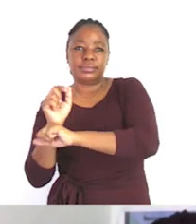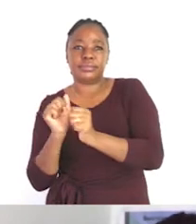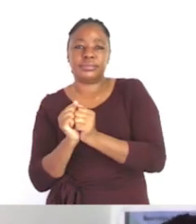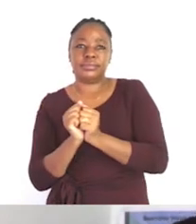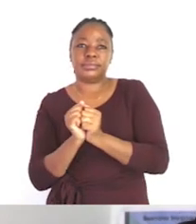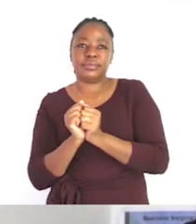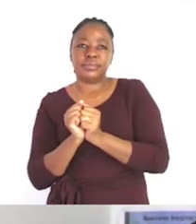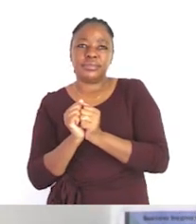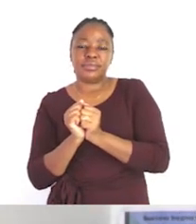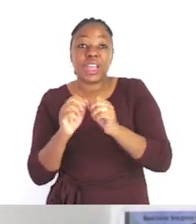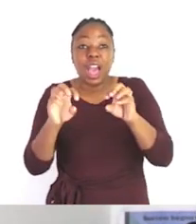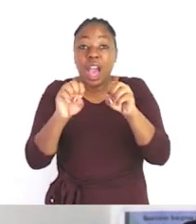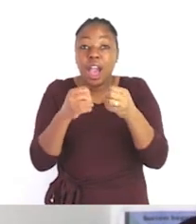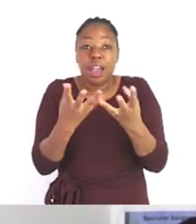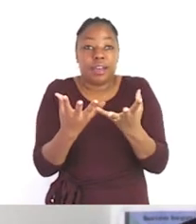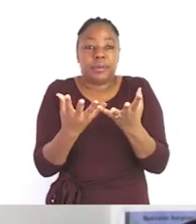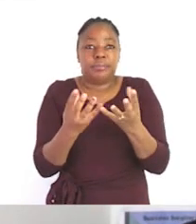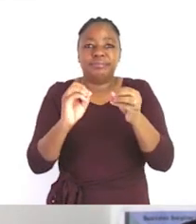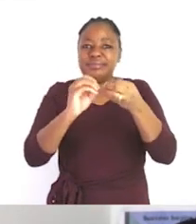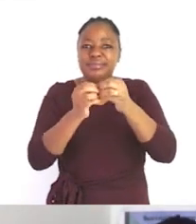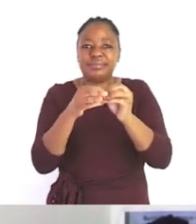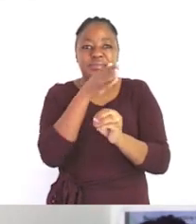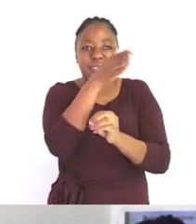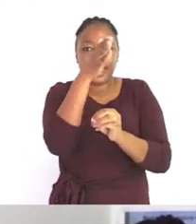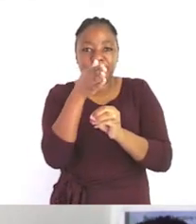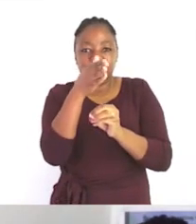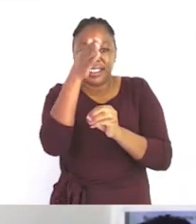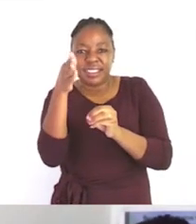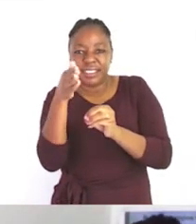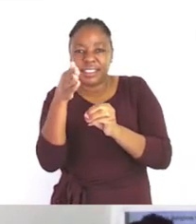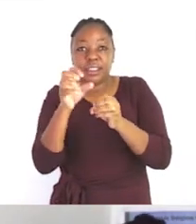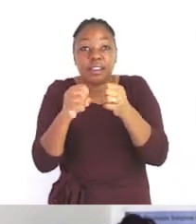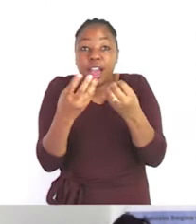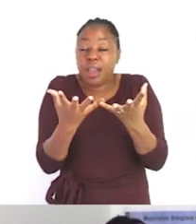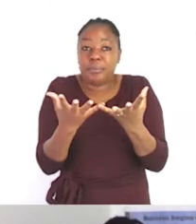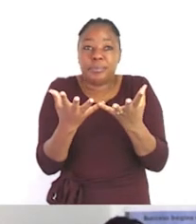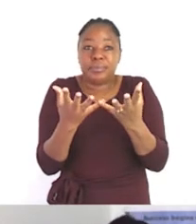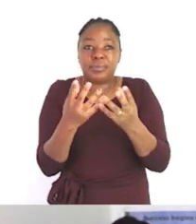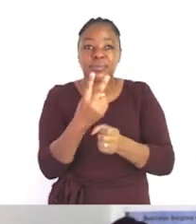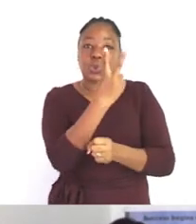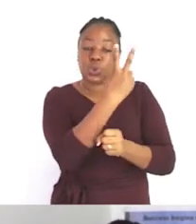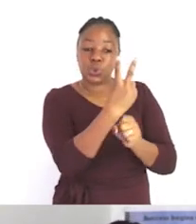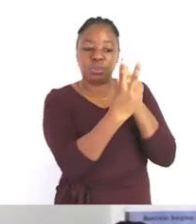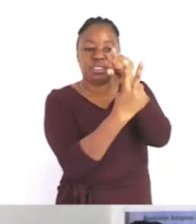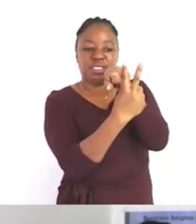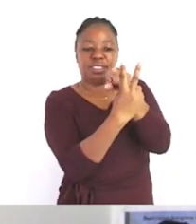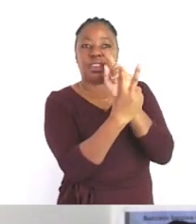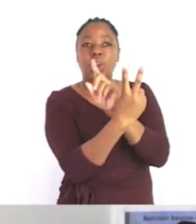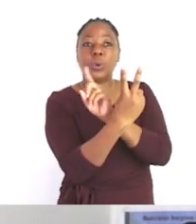check how many numbers are in between so that we know what our next number is. Now, it seems like there's